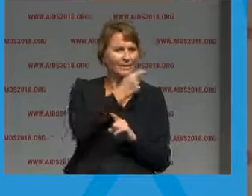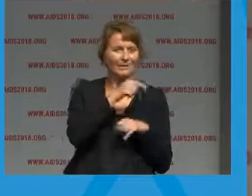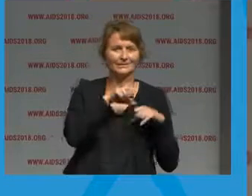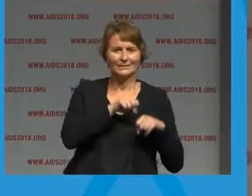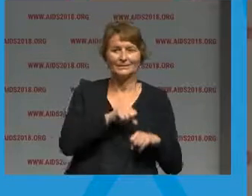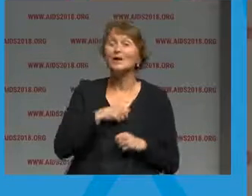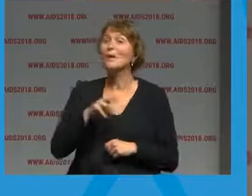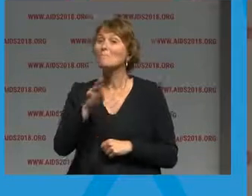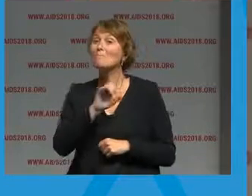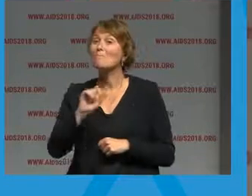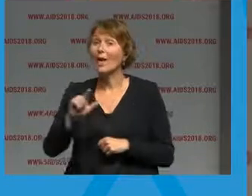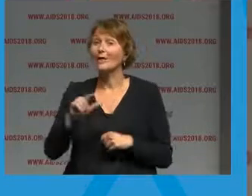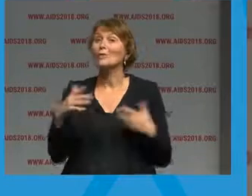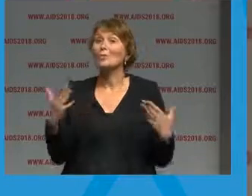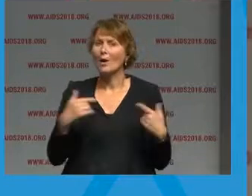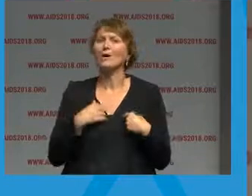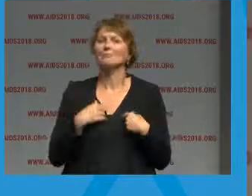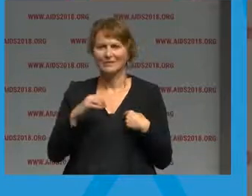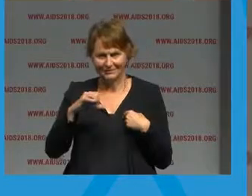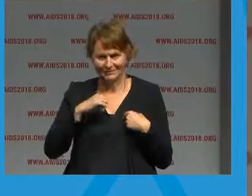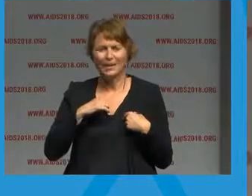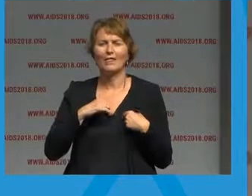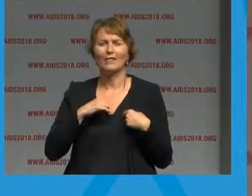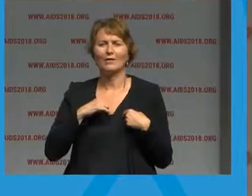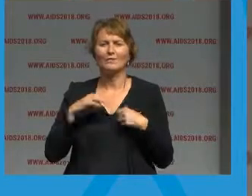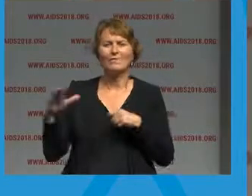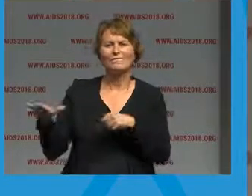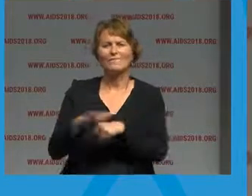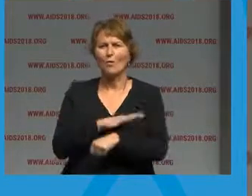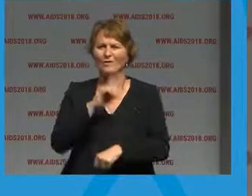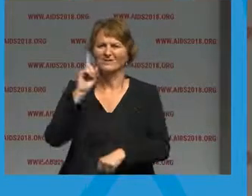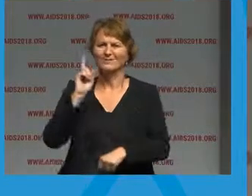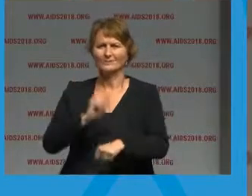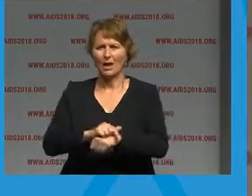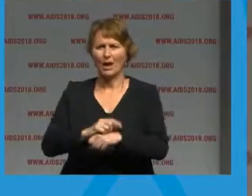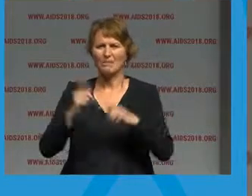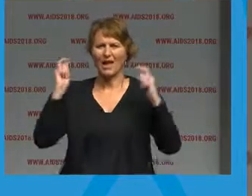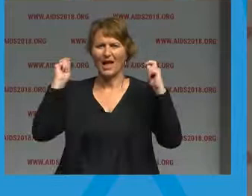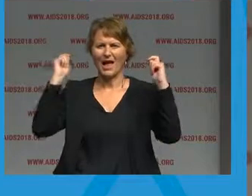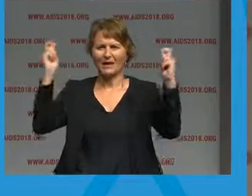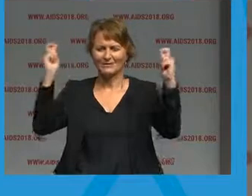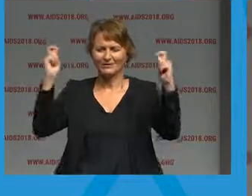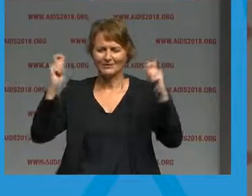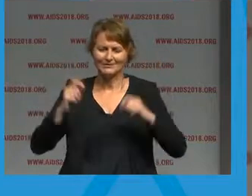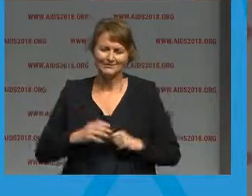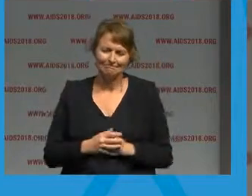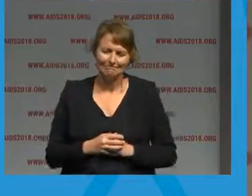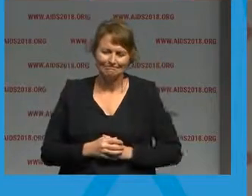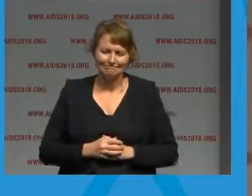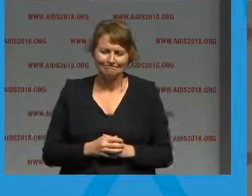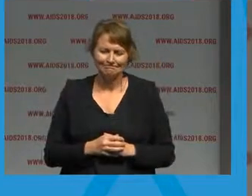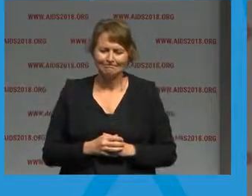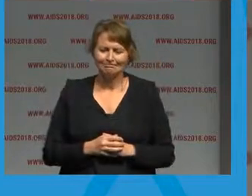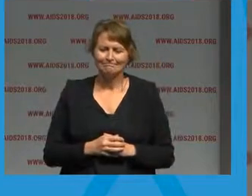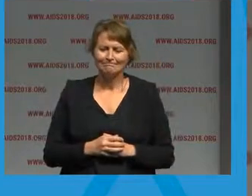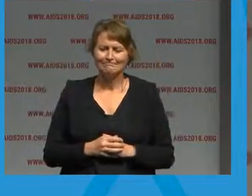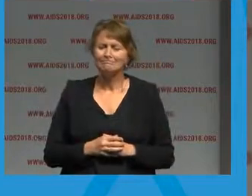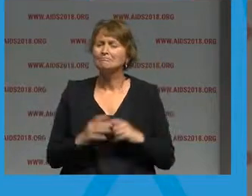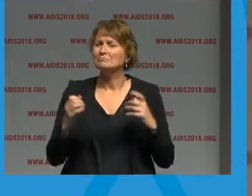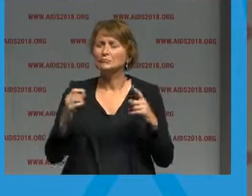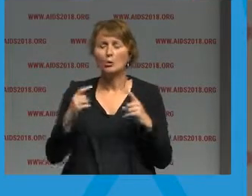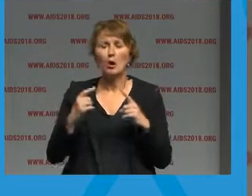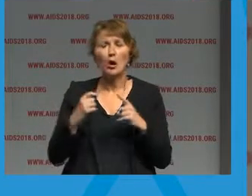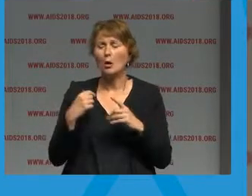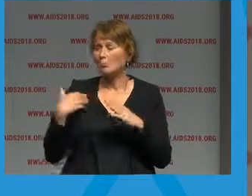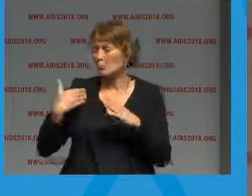Melquiades is now a full-time health activist. That's what he has been doing for the last couple of years. Some of you